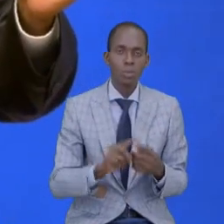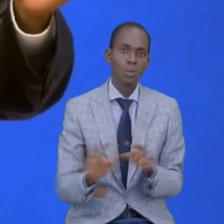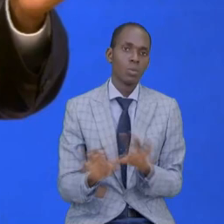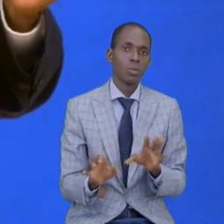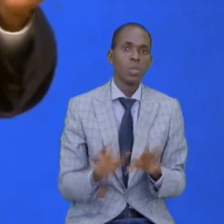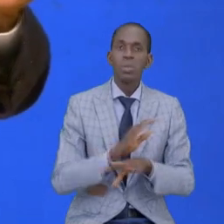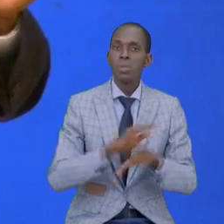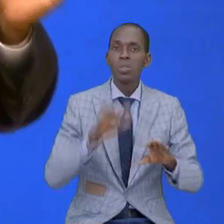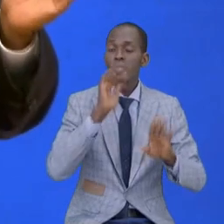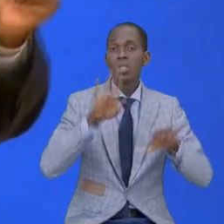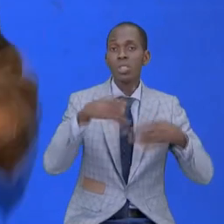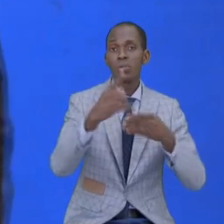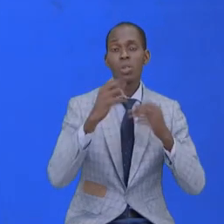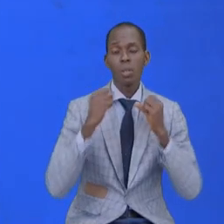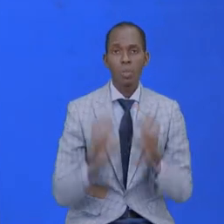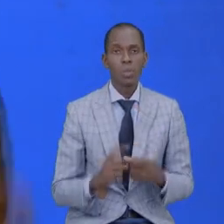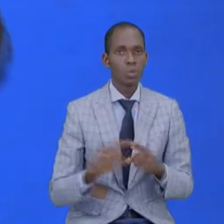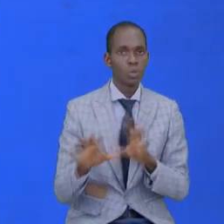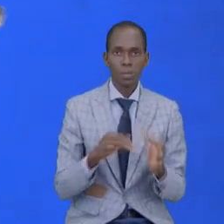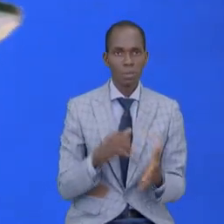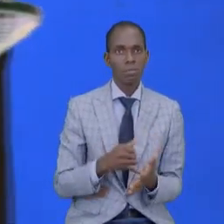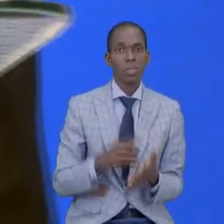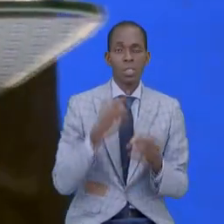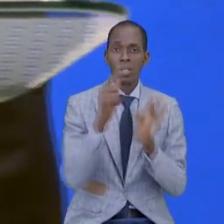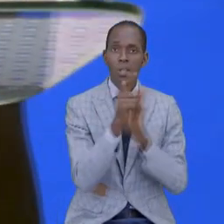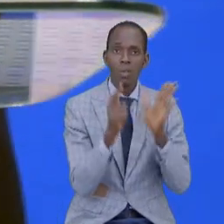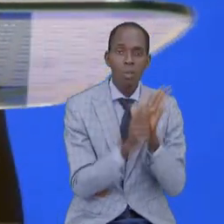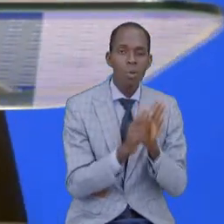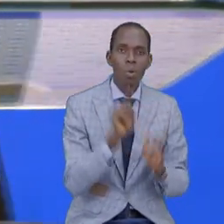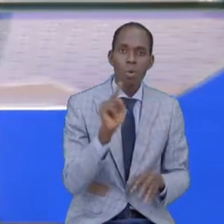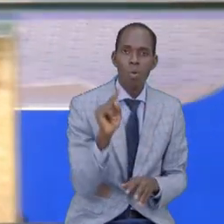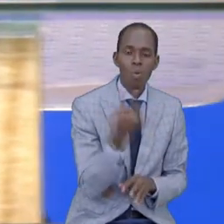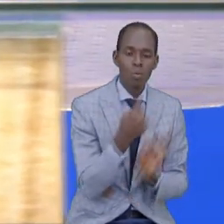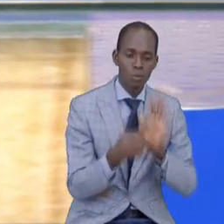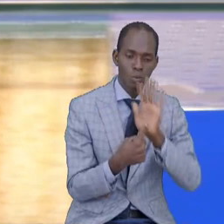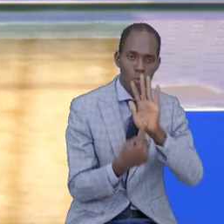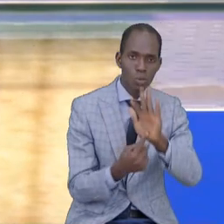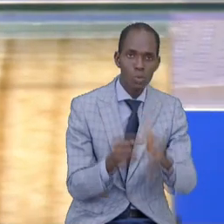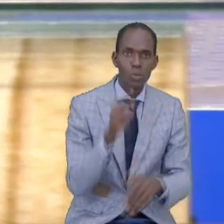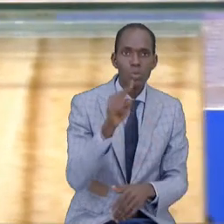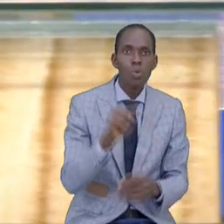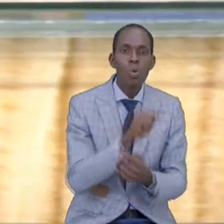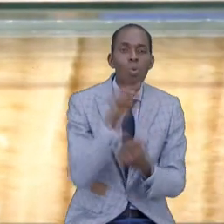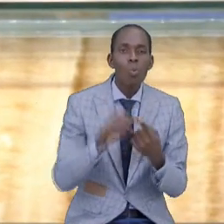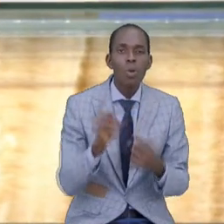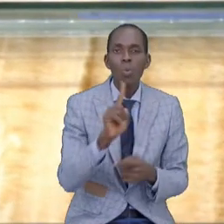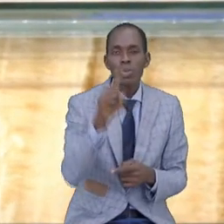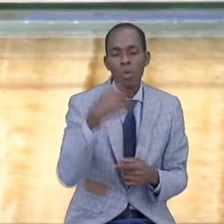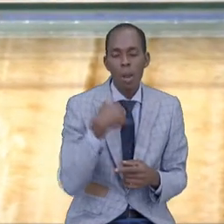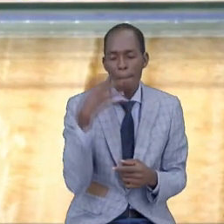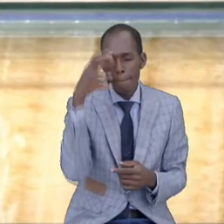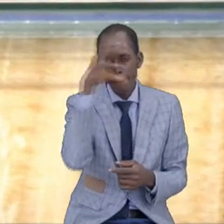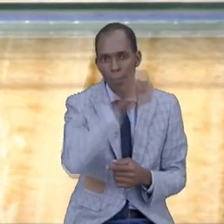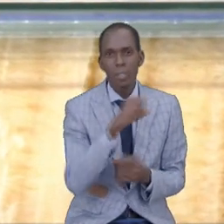doesn't give you the power to do it. The law only shows you where you missed it. It